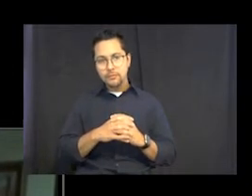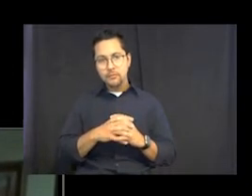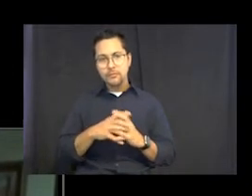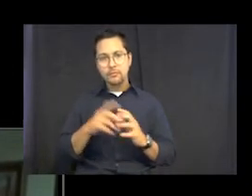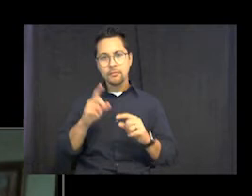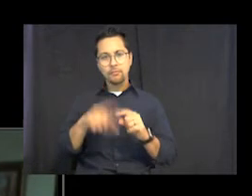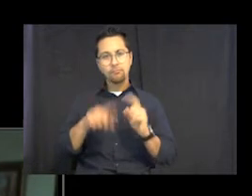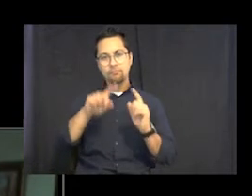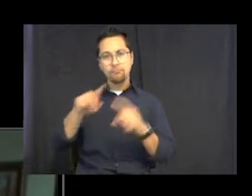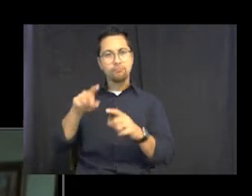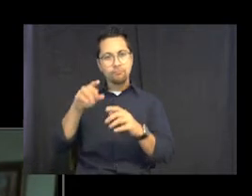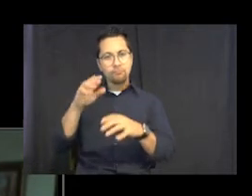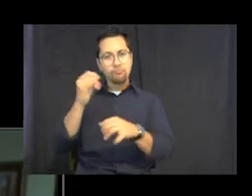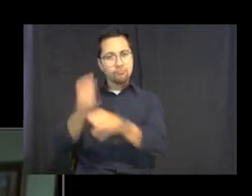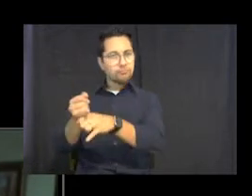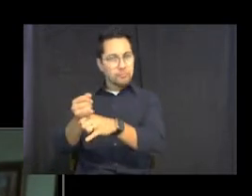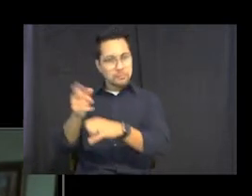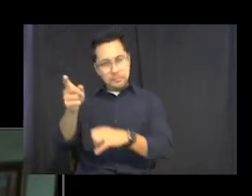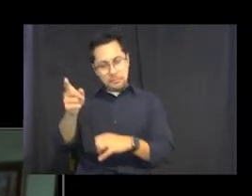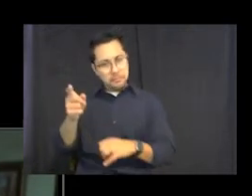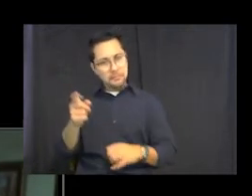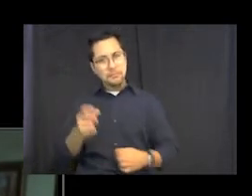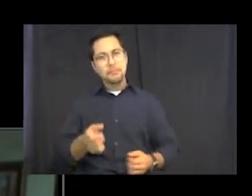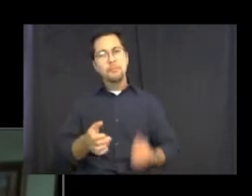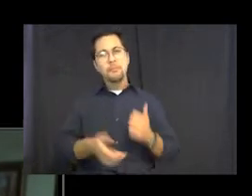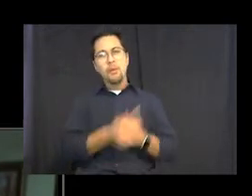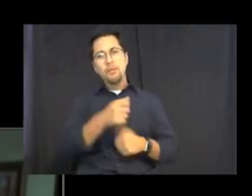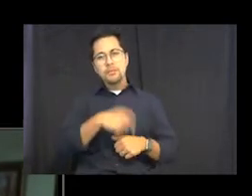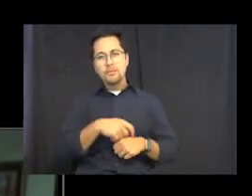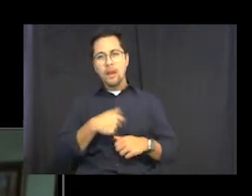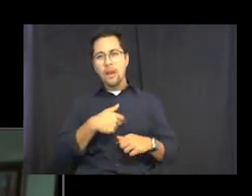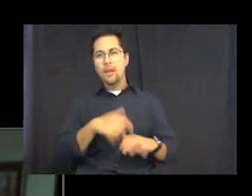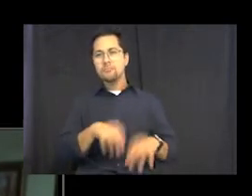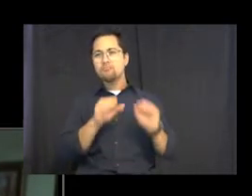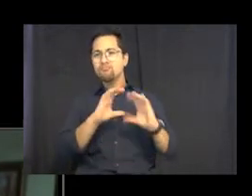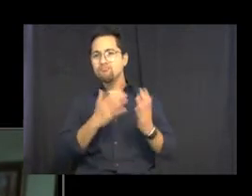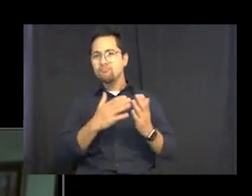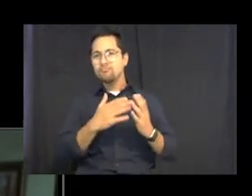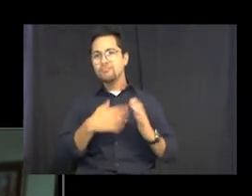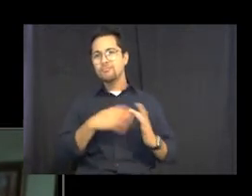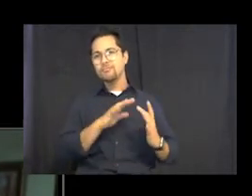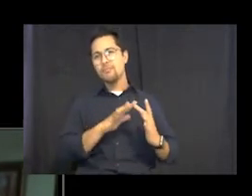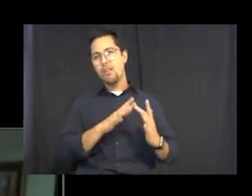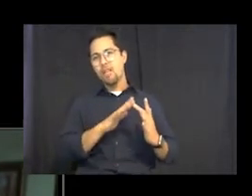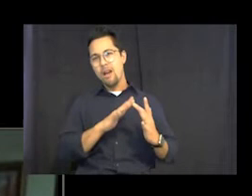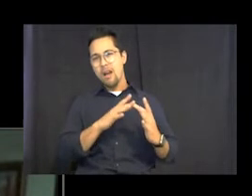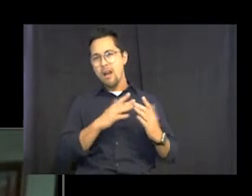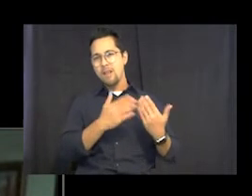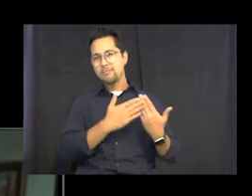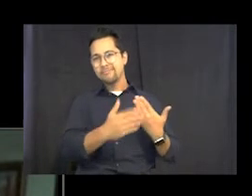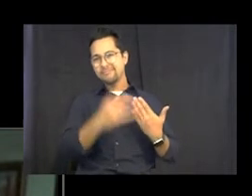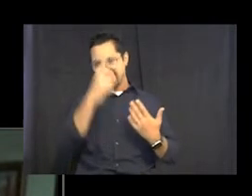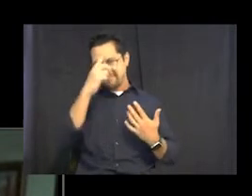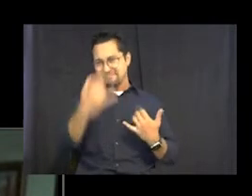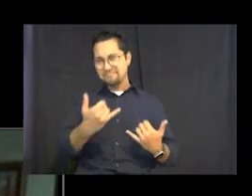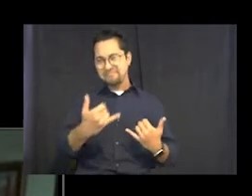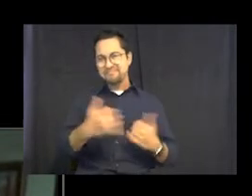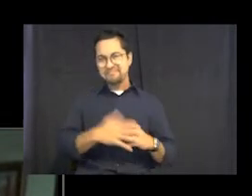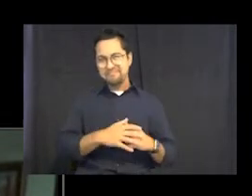campus. Meantime, I will be taking classes online for now and